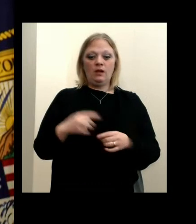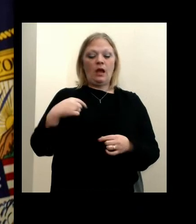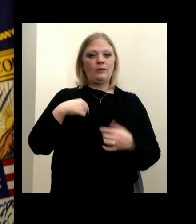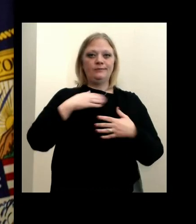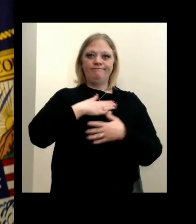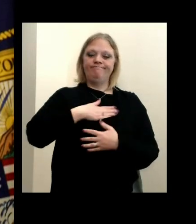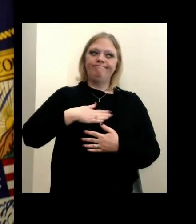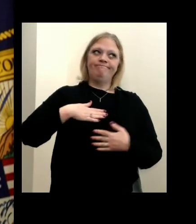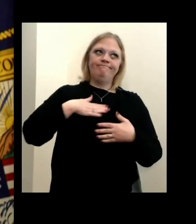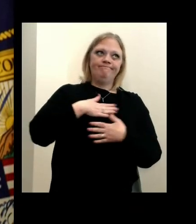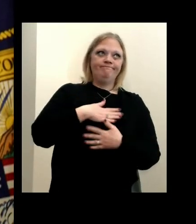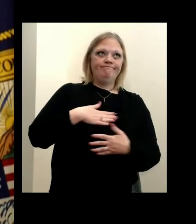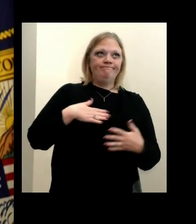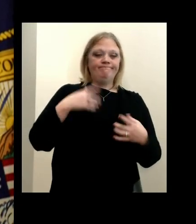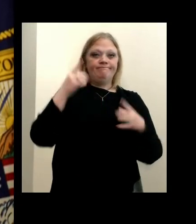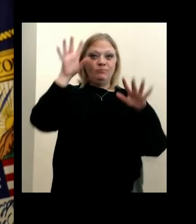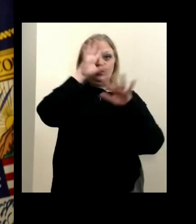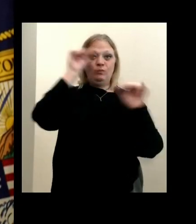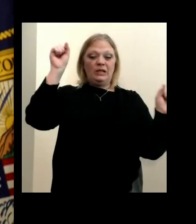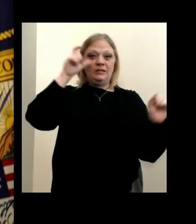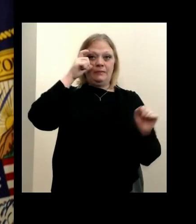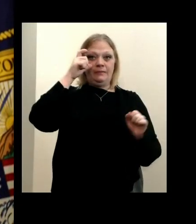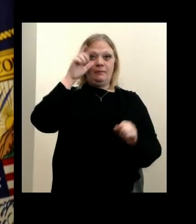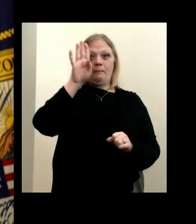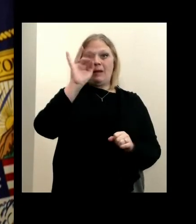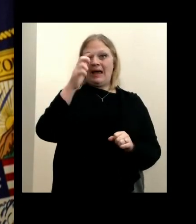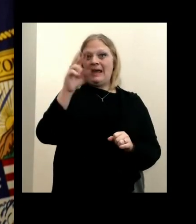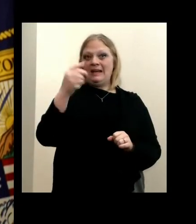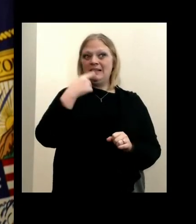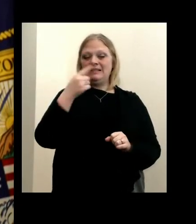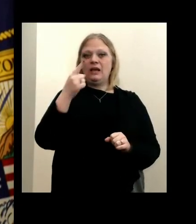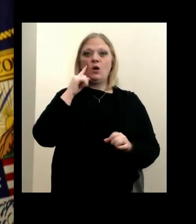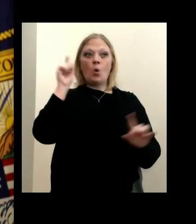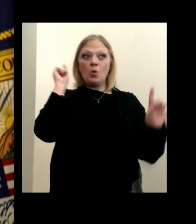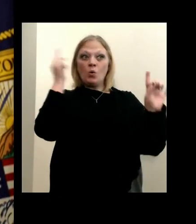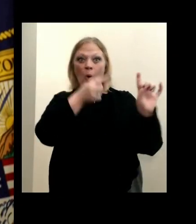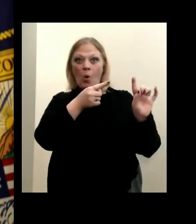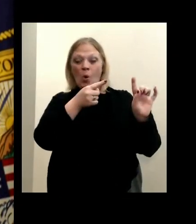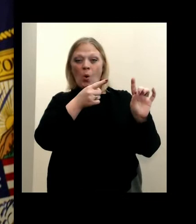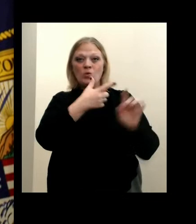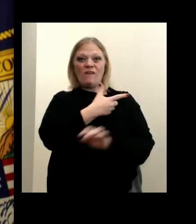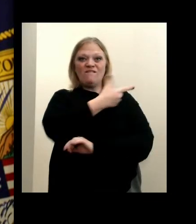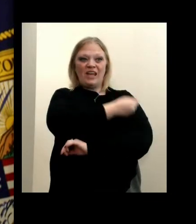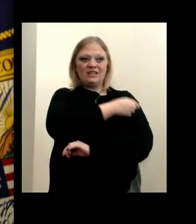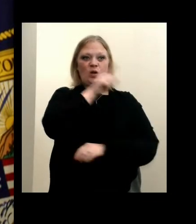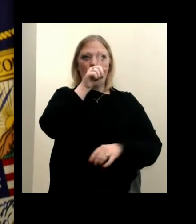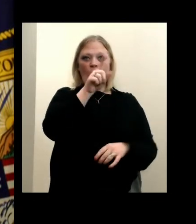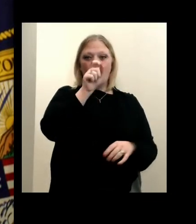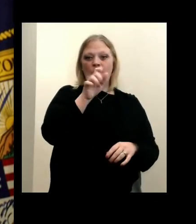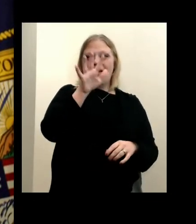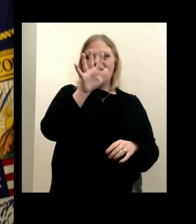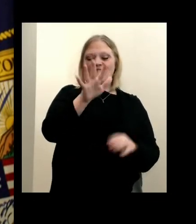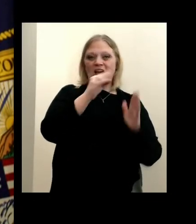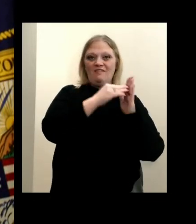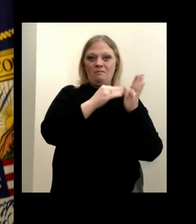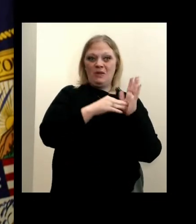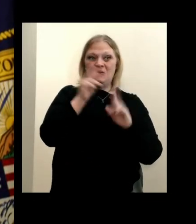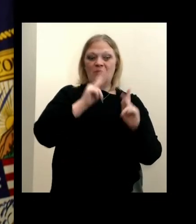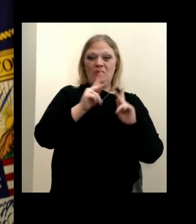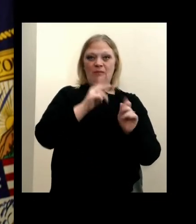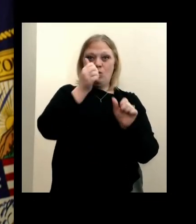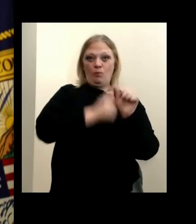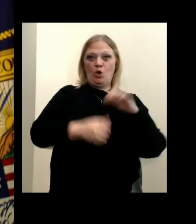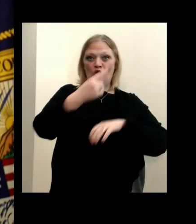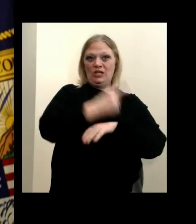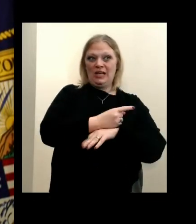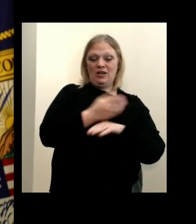when President Biden came out and said that their goal is to vaccinate 1.5 million people per day now and up the percentages, but it's all going to